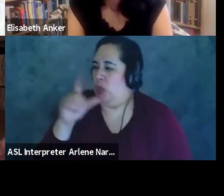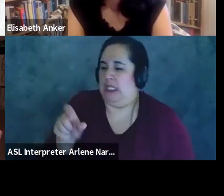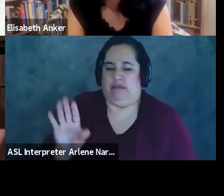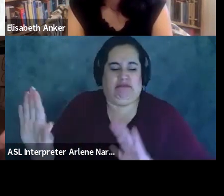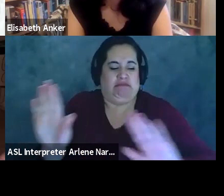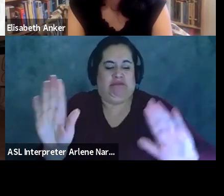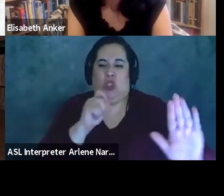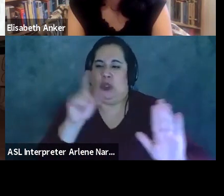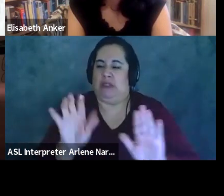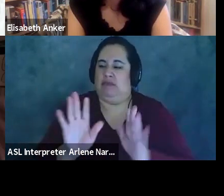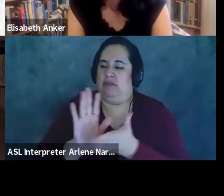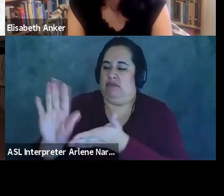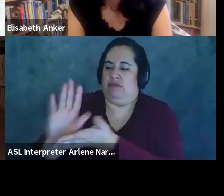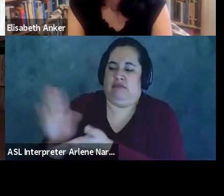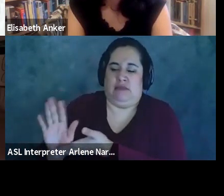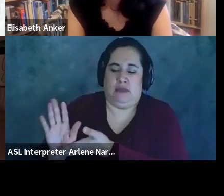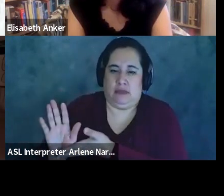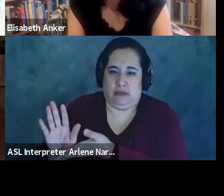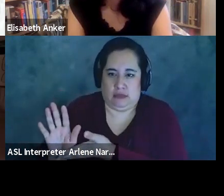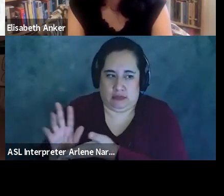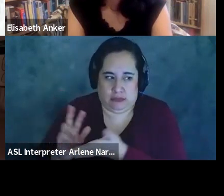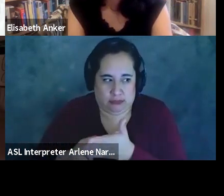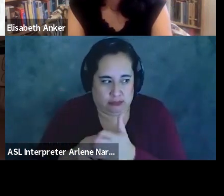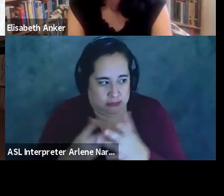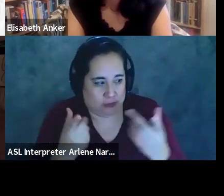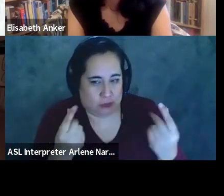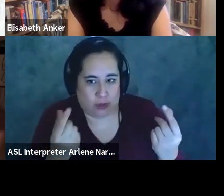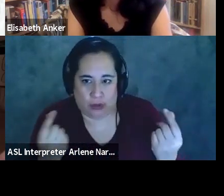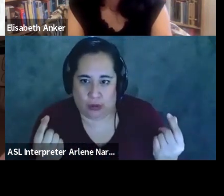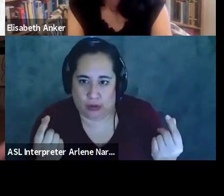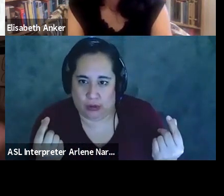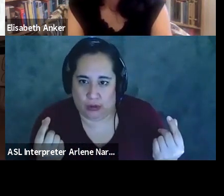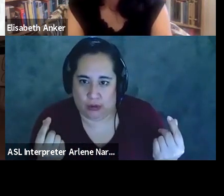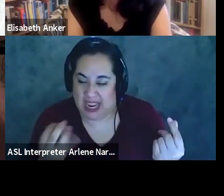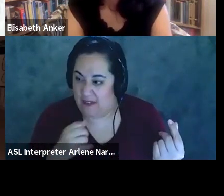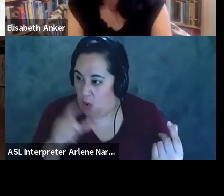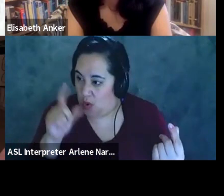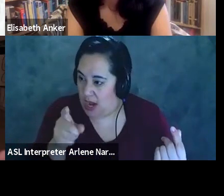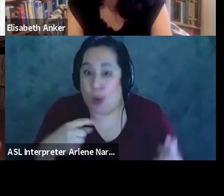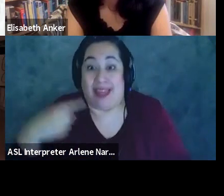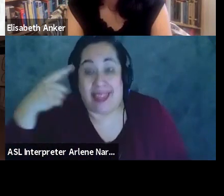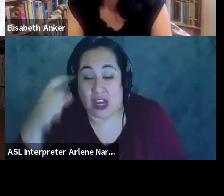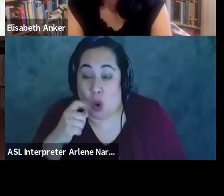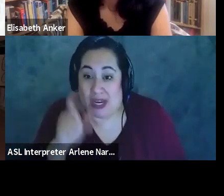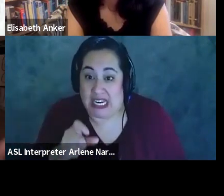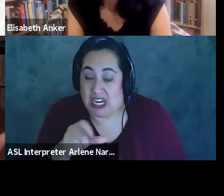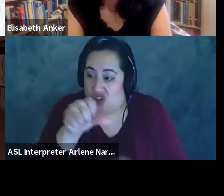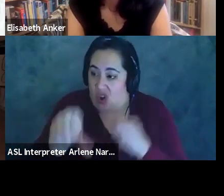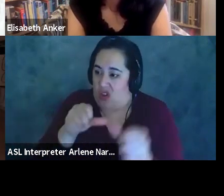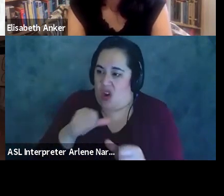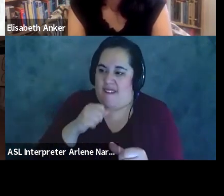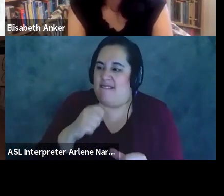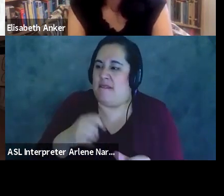The question is, what do we do with those we do not need, we think we do not need, who do not